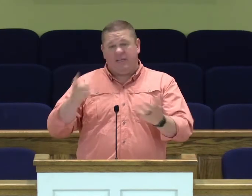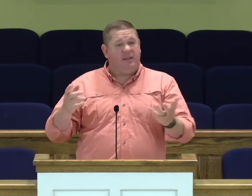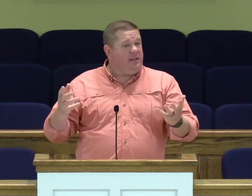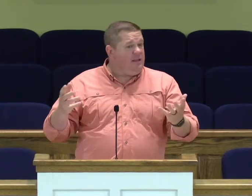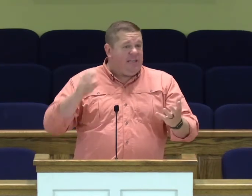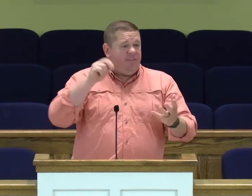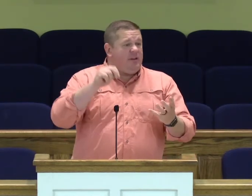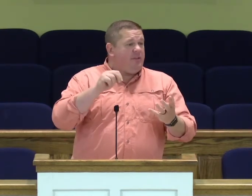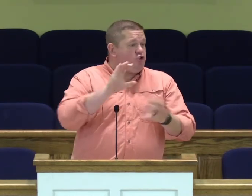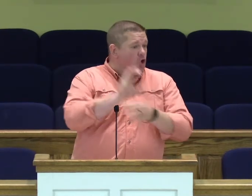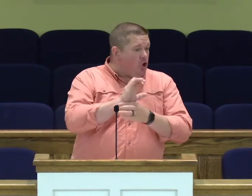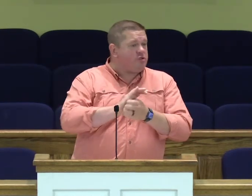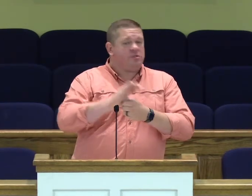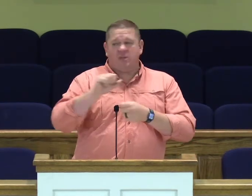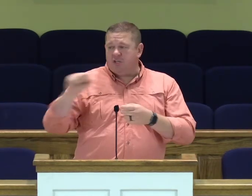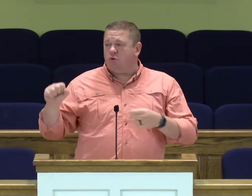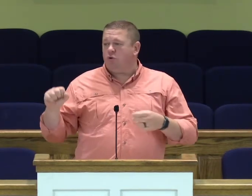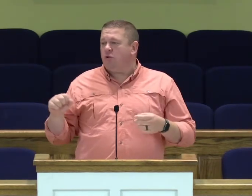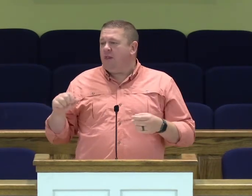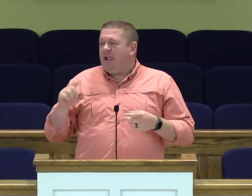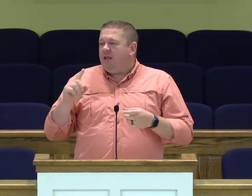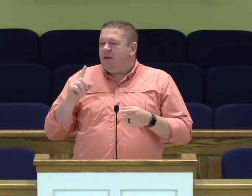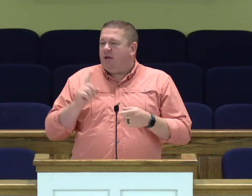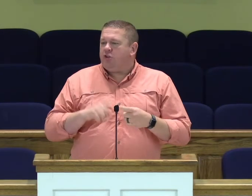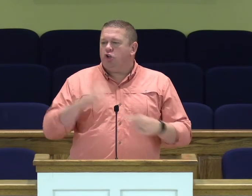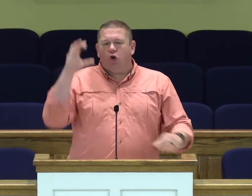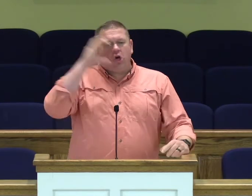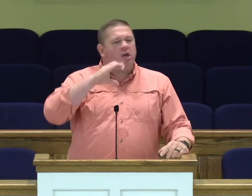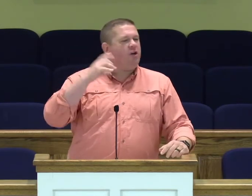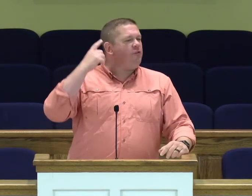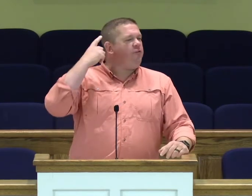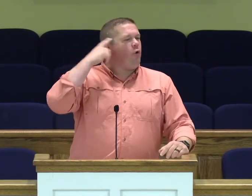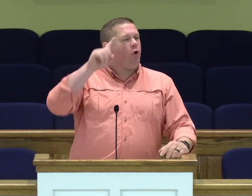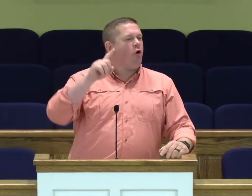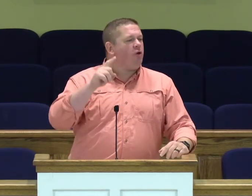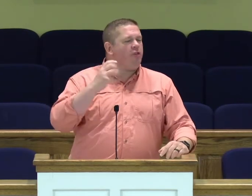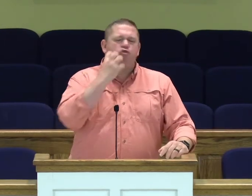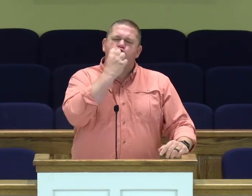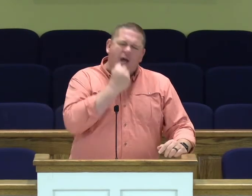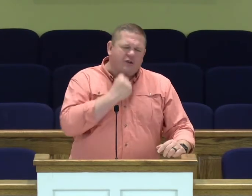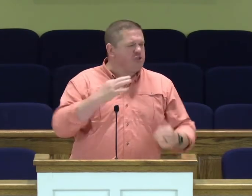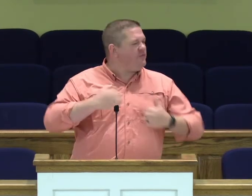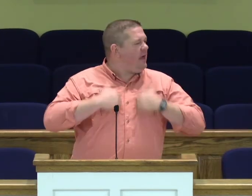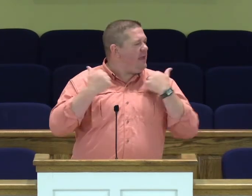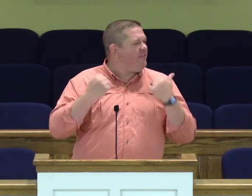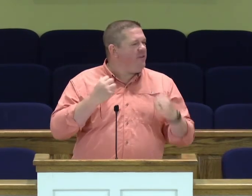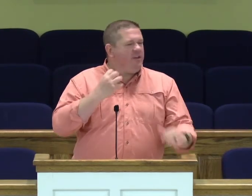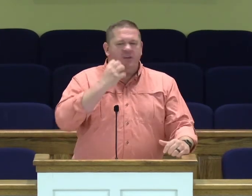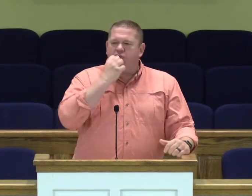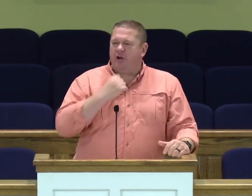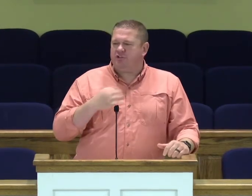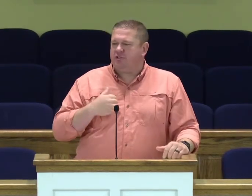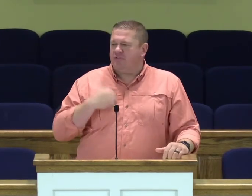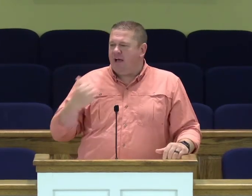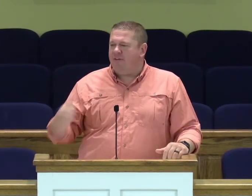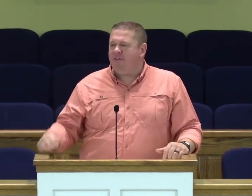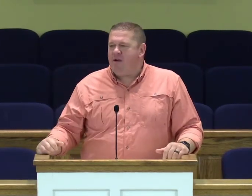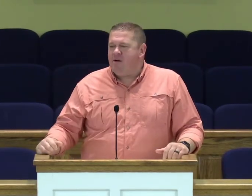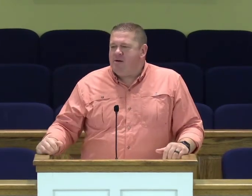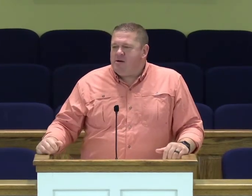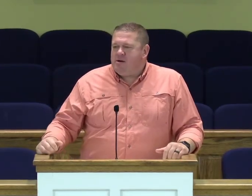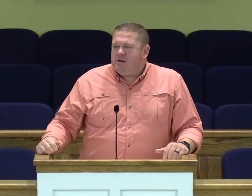really, even in church, Sunday school, to look for the treasures of life. The treasures of